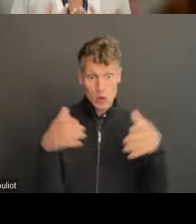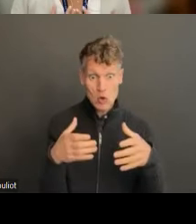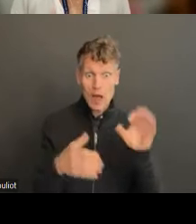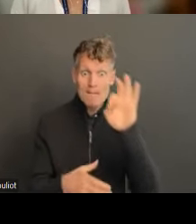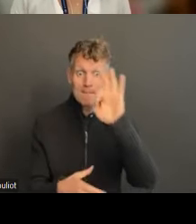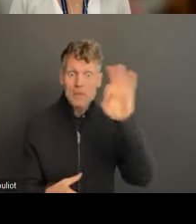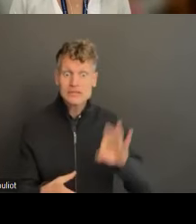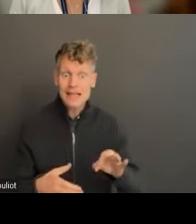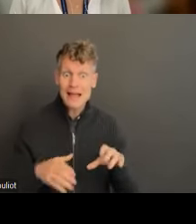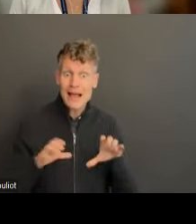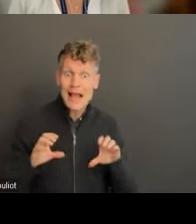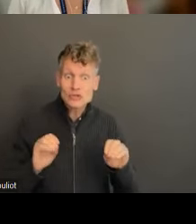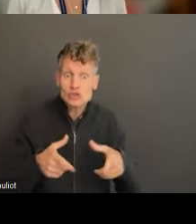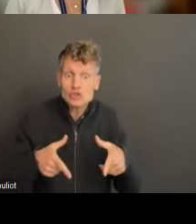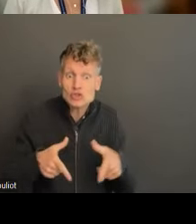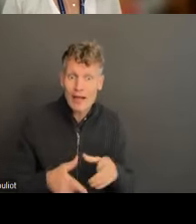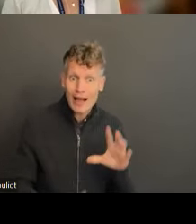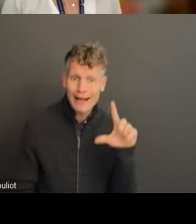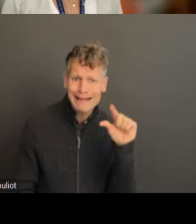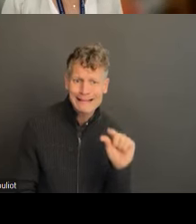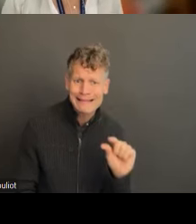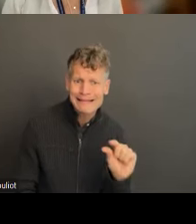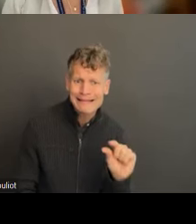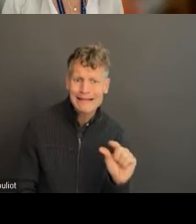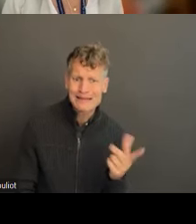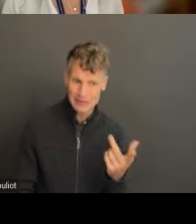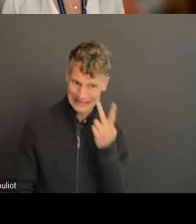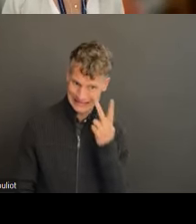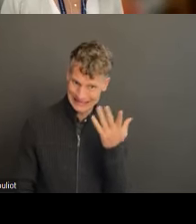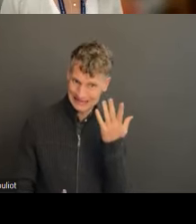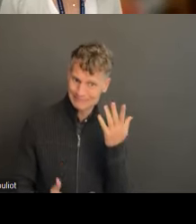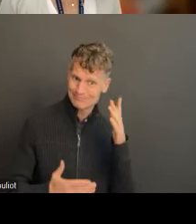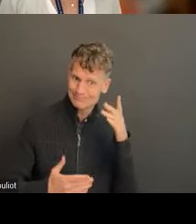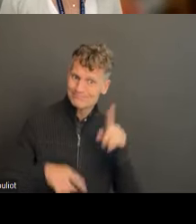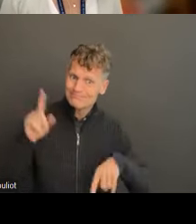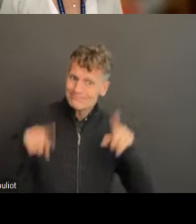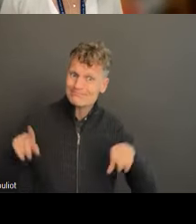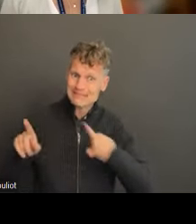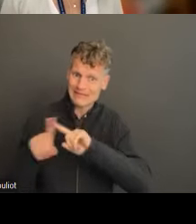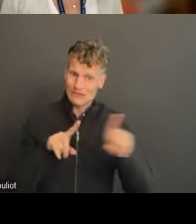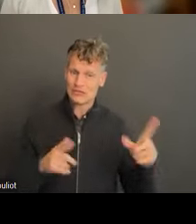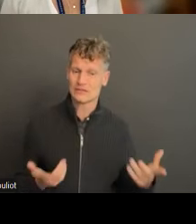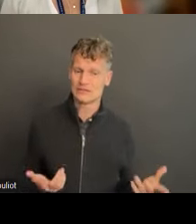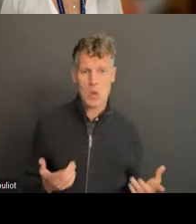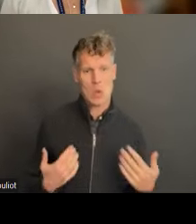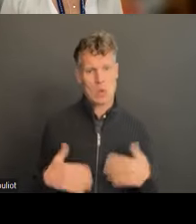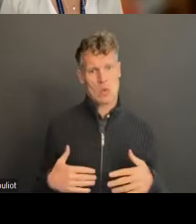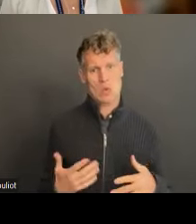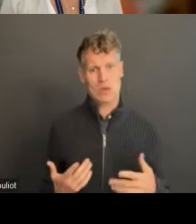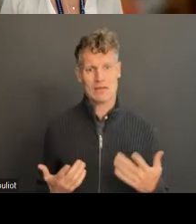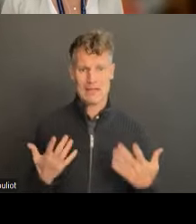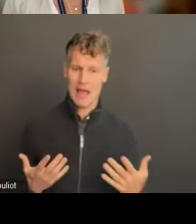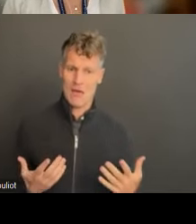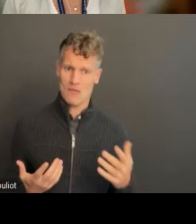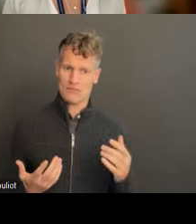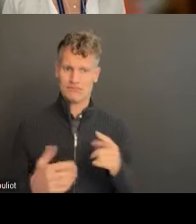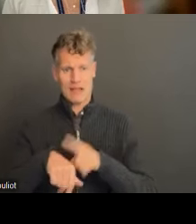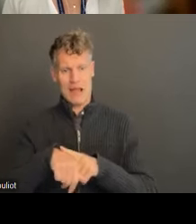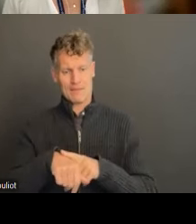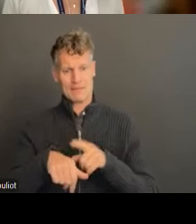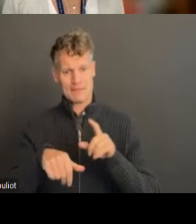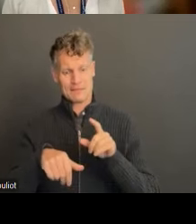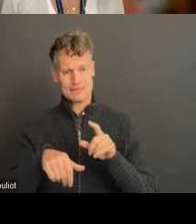be something that is part of the programs, and we think this is an opportunity to analyze and review the causes of health